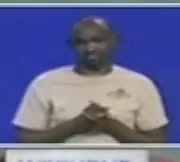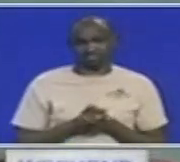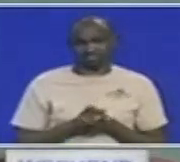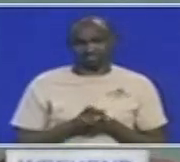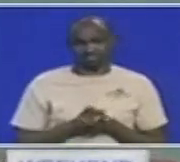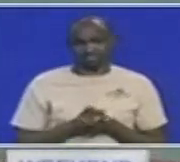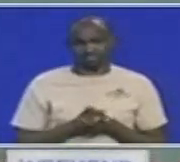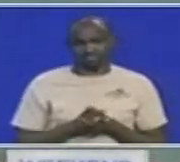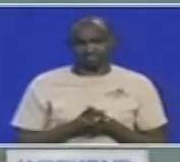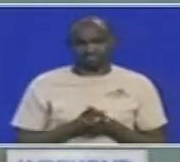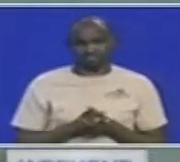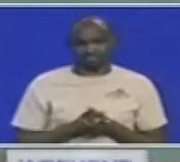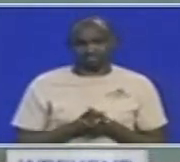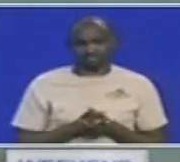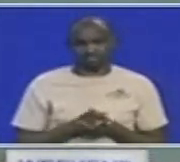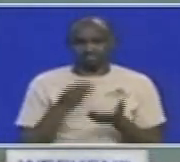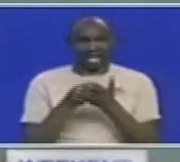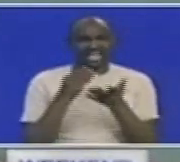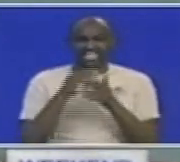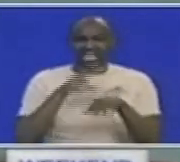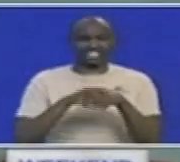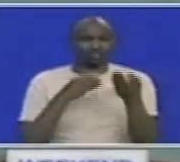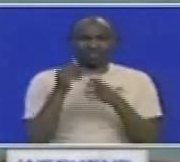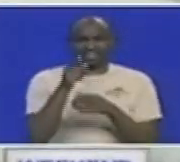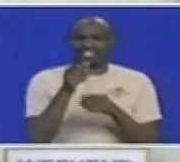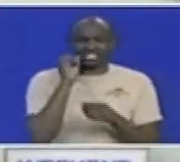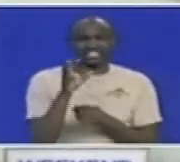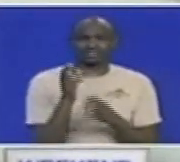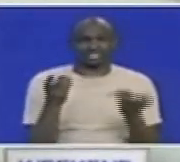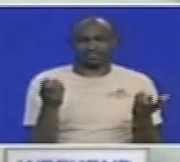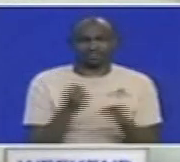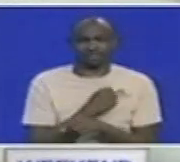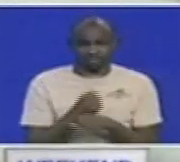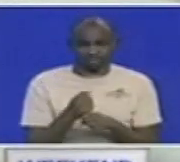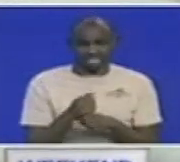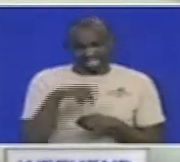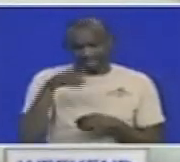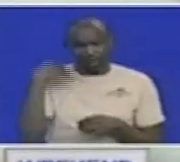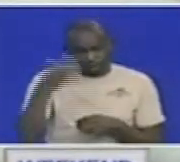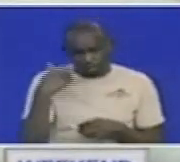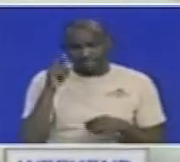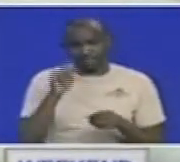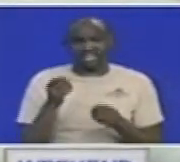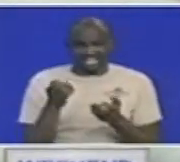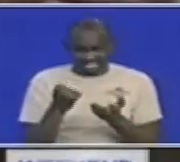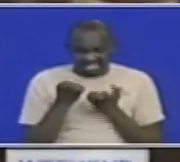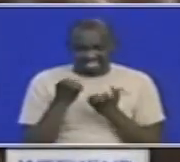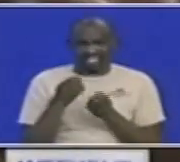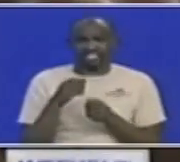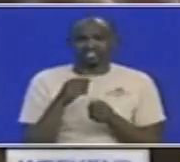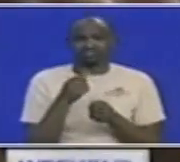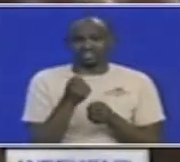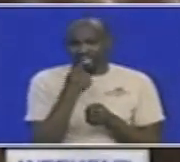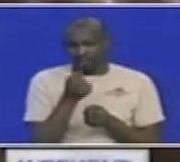Mimi sina pesa ya kununua vitu kama hivi. With a need for regular medication for Beverton's sister, the